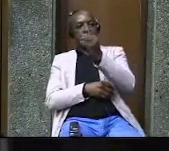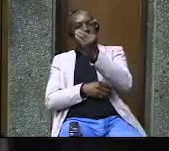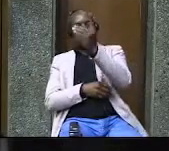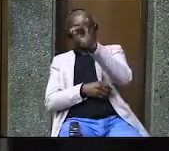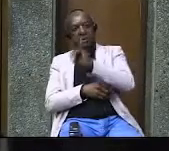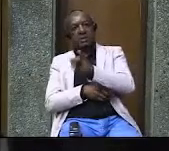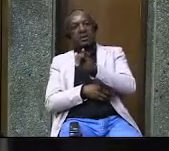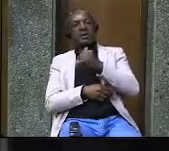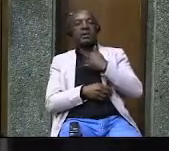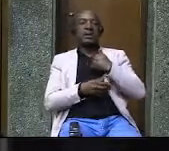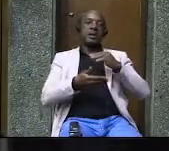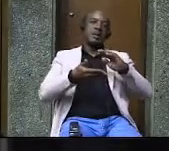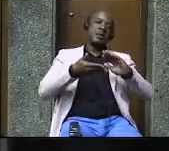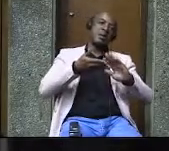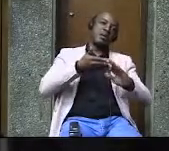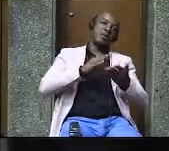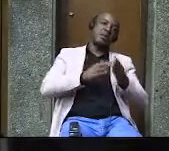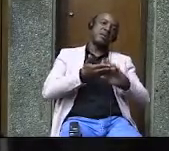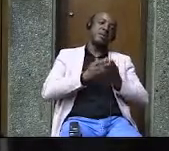Zone 10.